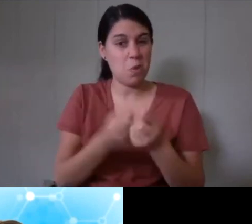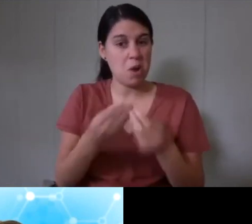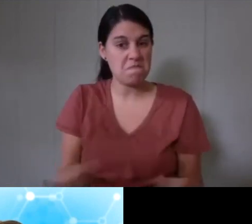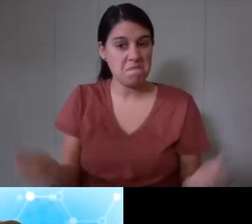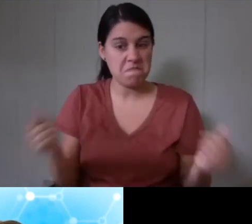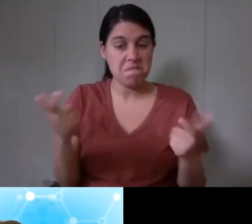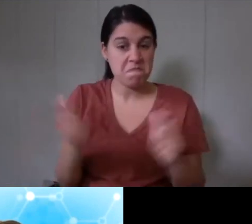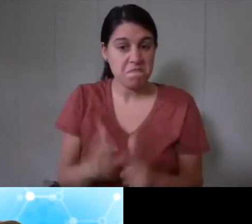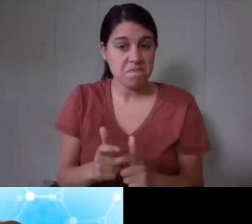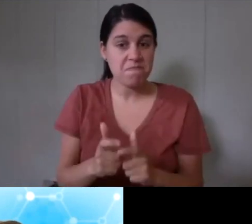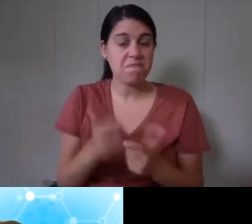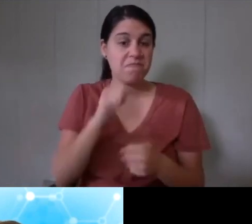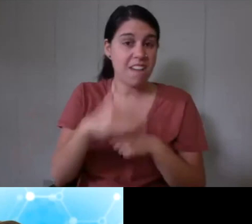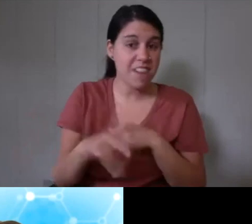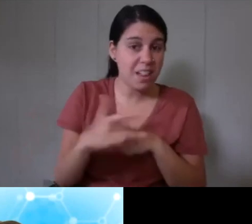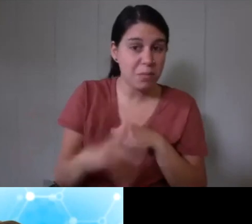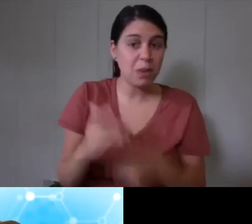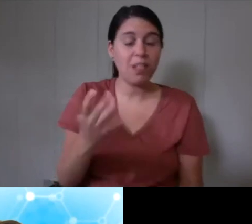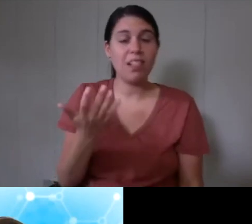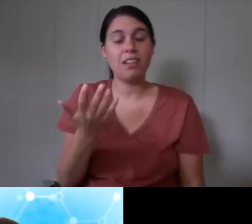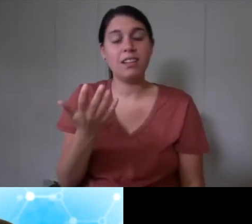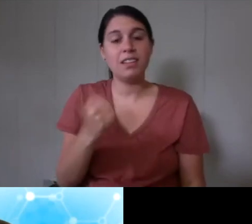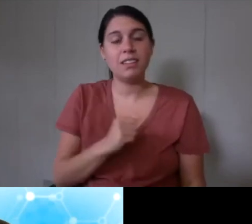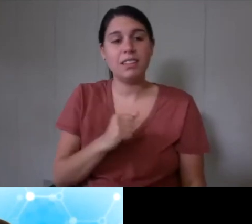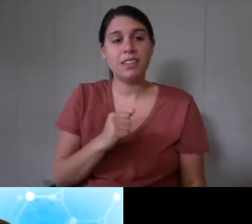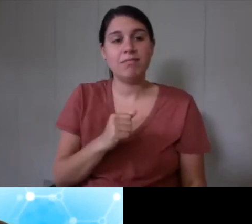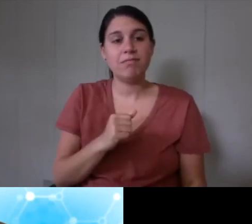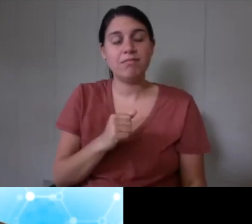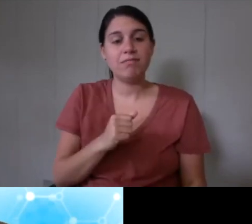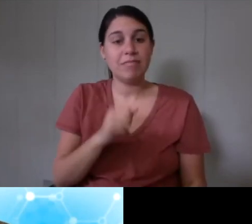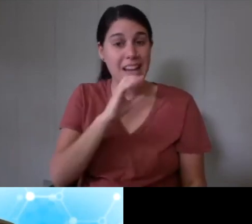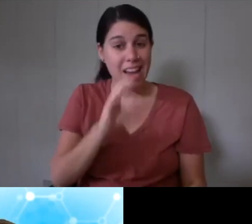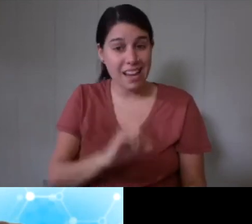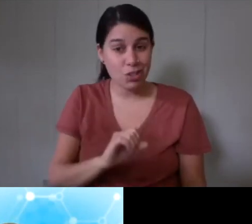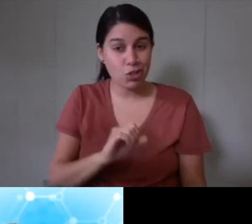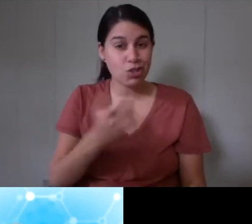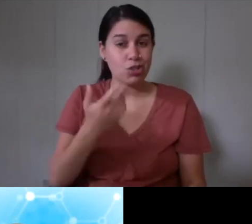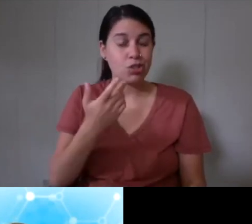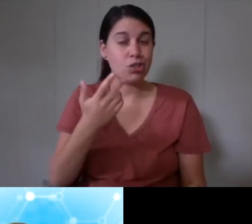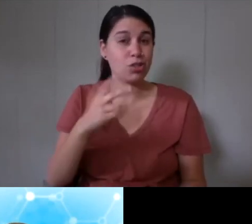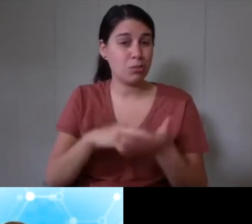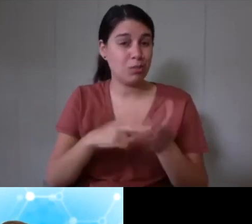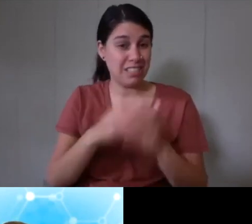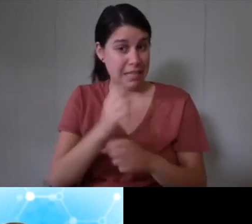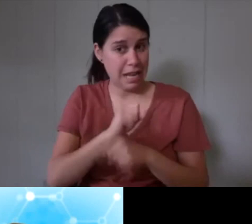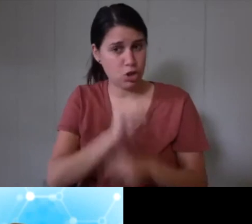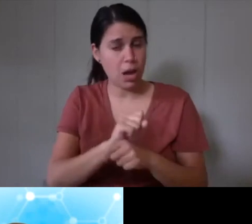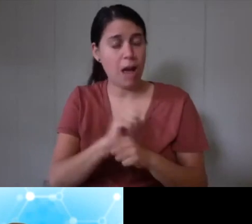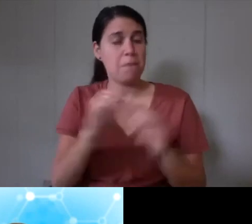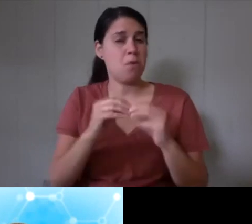be available. It also, just in general, because of age, would be harder to get a job.